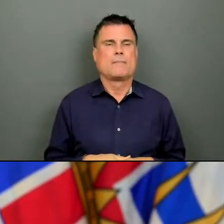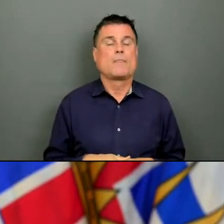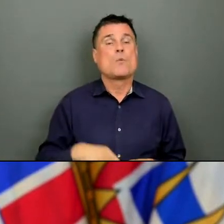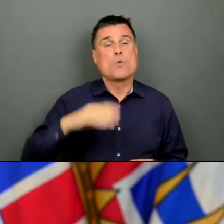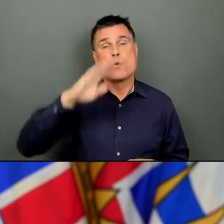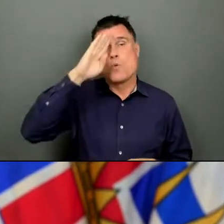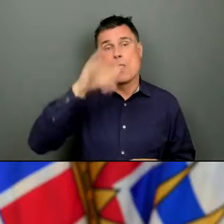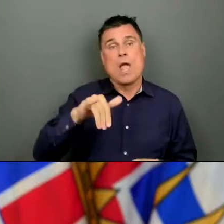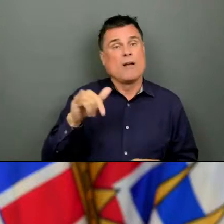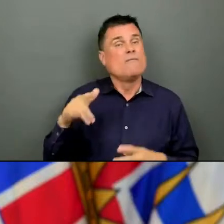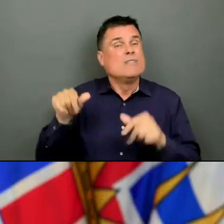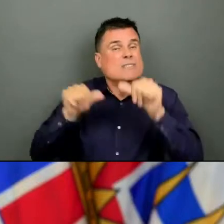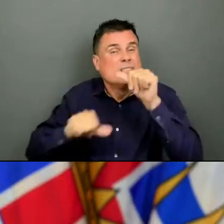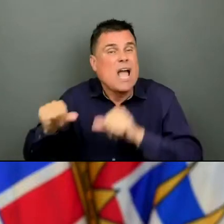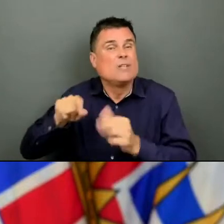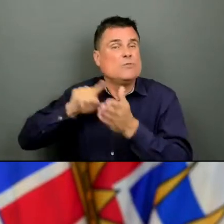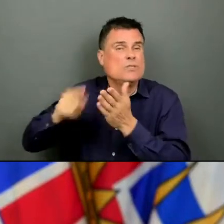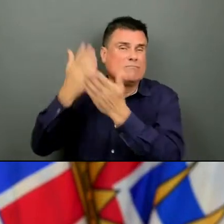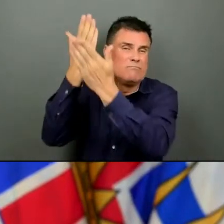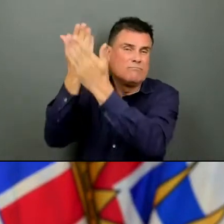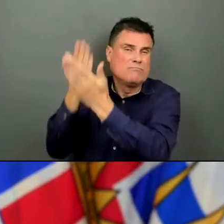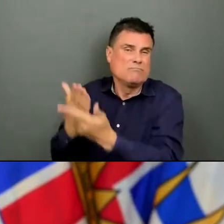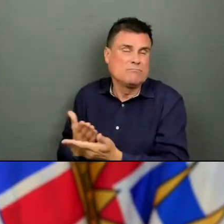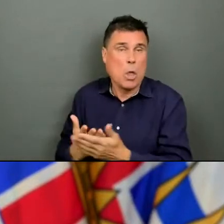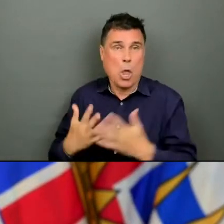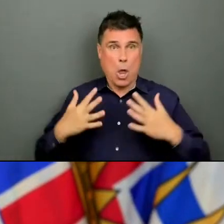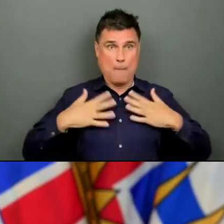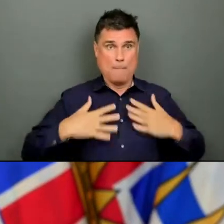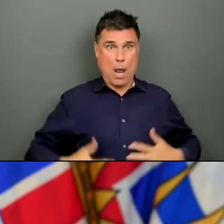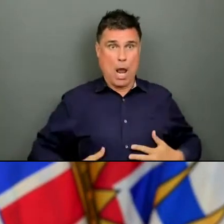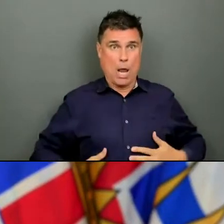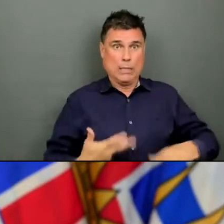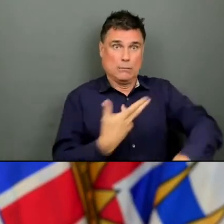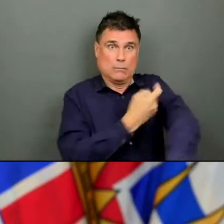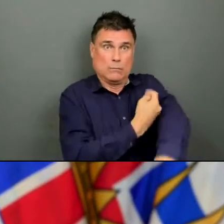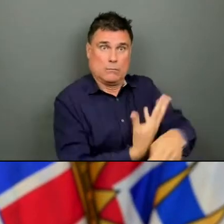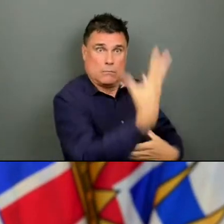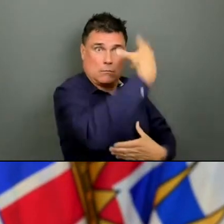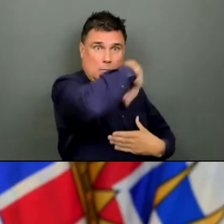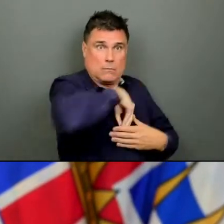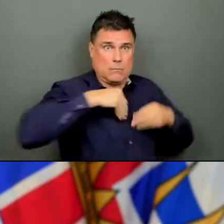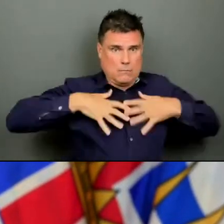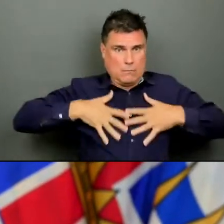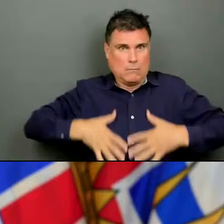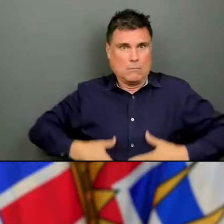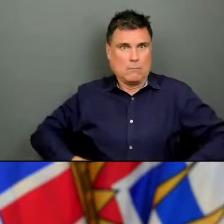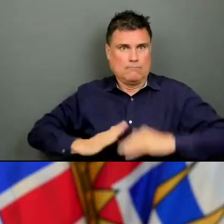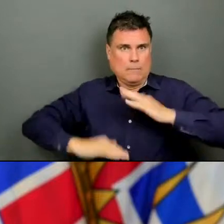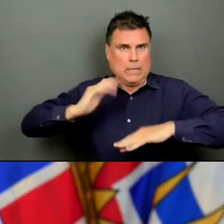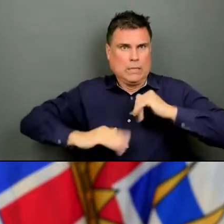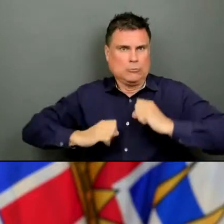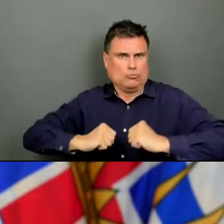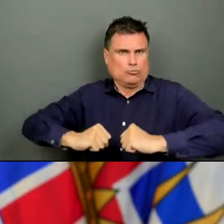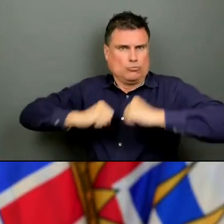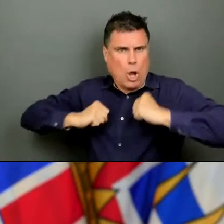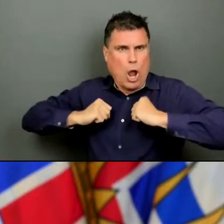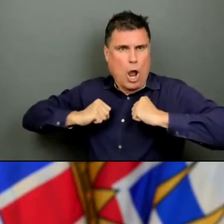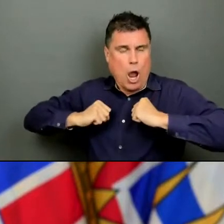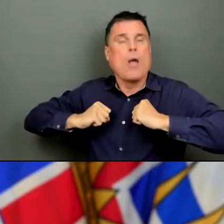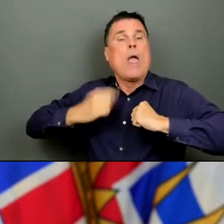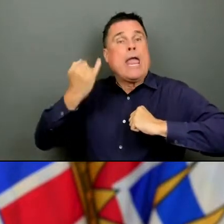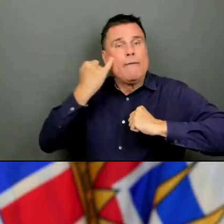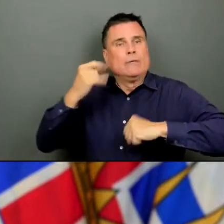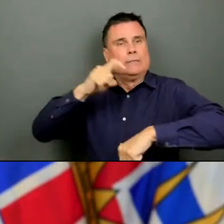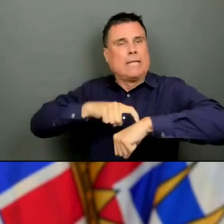there's evidence emerging that you get a stronger and longer lasting protection if the interval is greater than